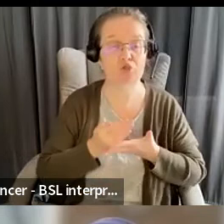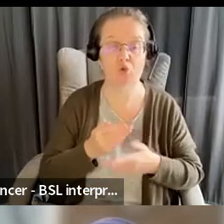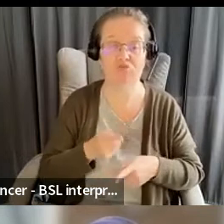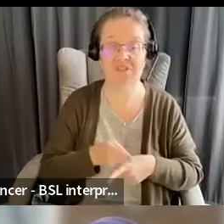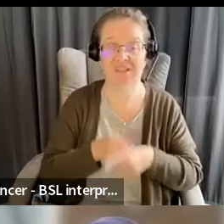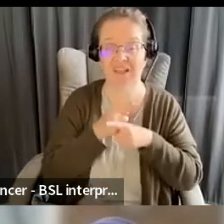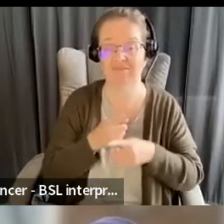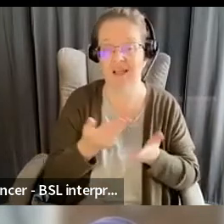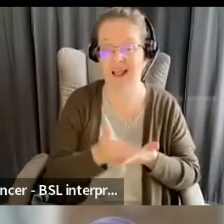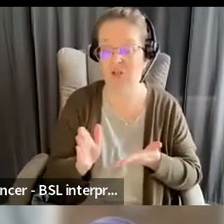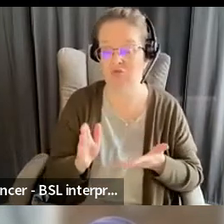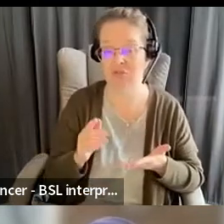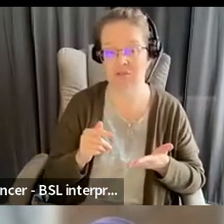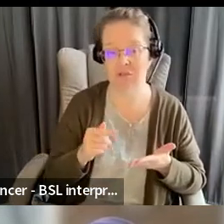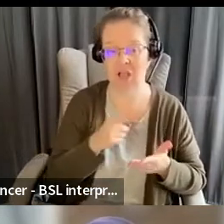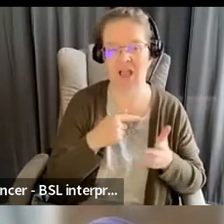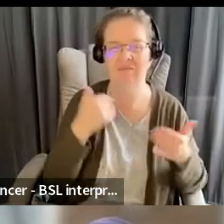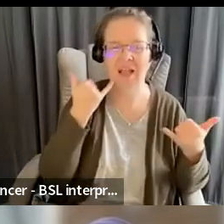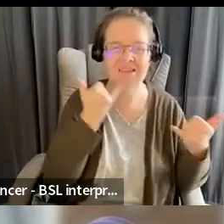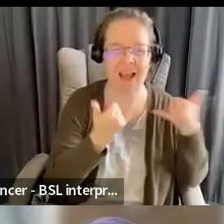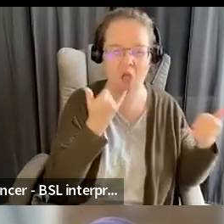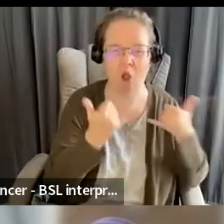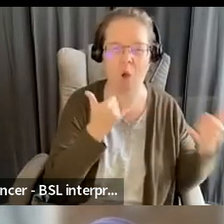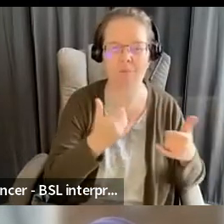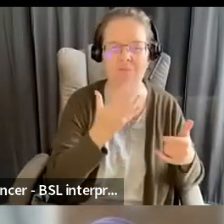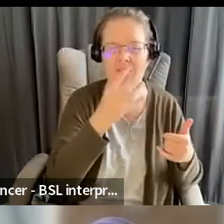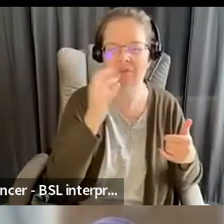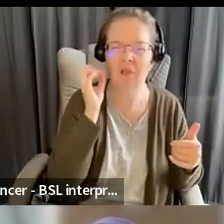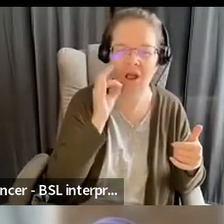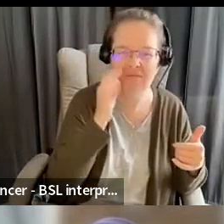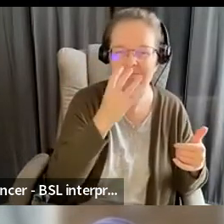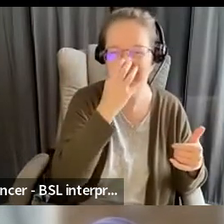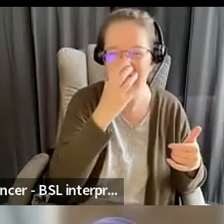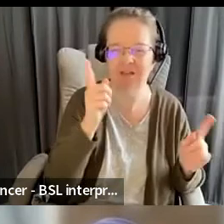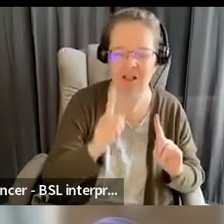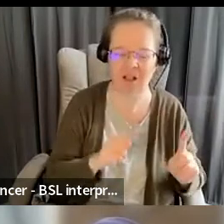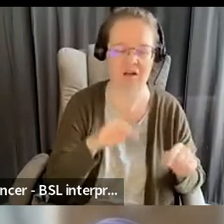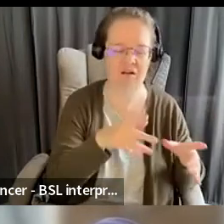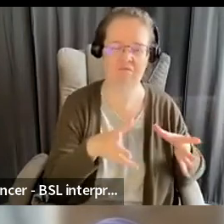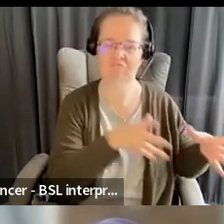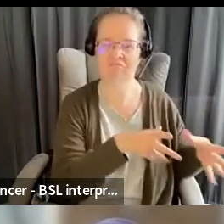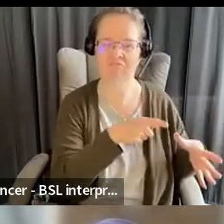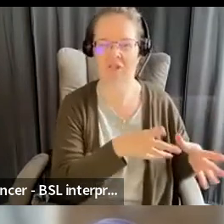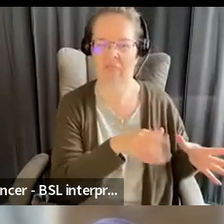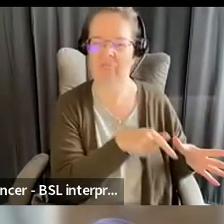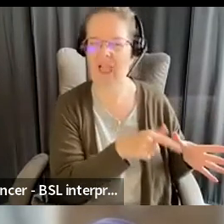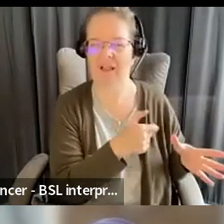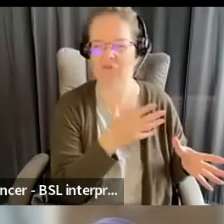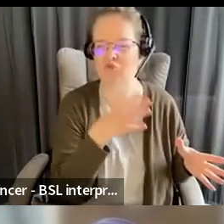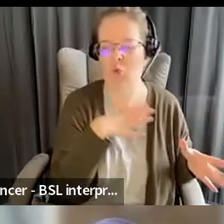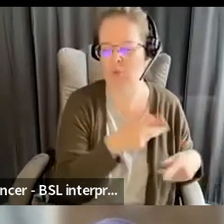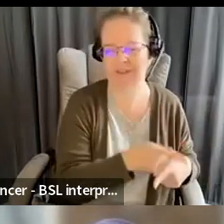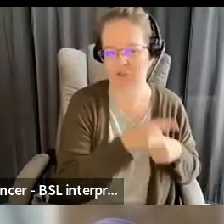our telecoms and utilities business. But I think that's the nature of what we do. We're a consultancy,